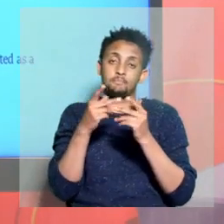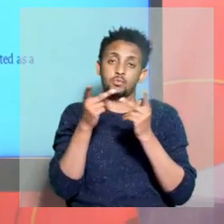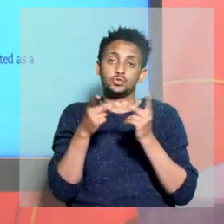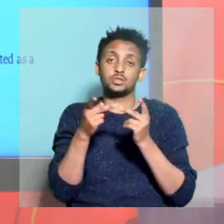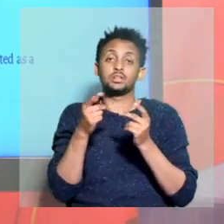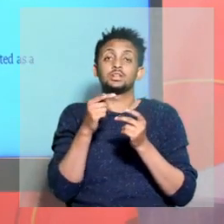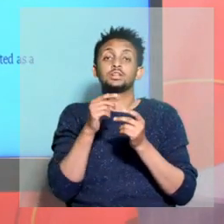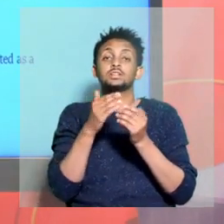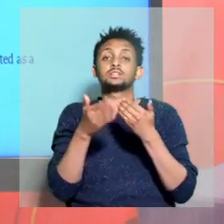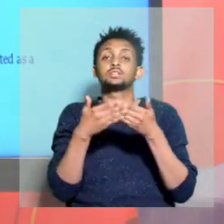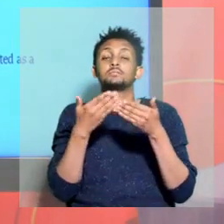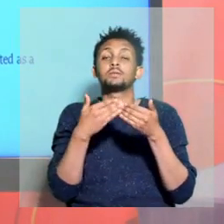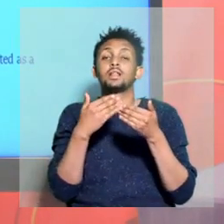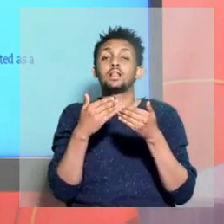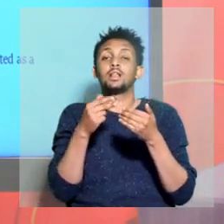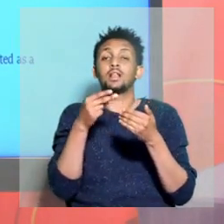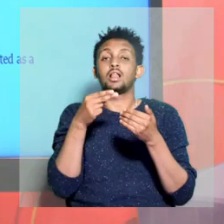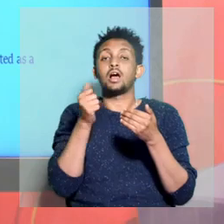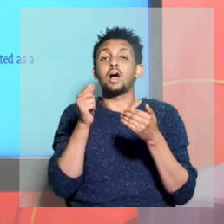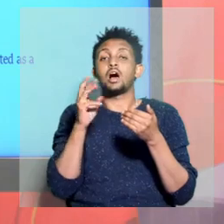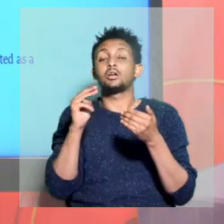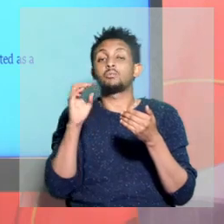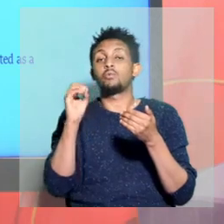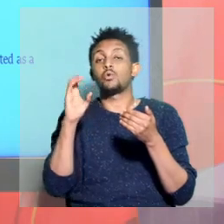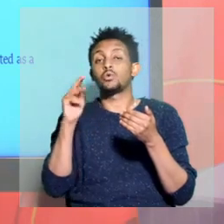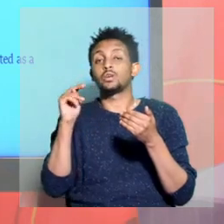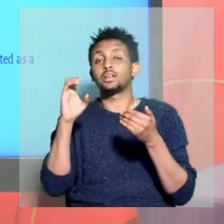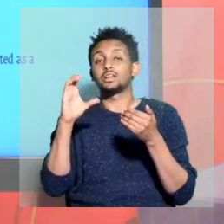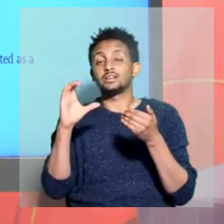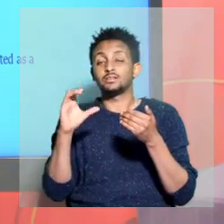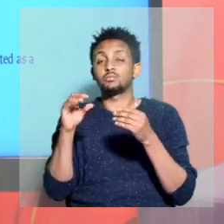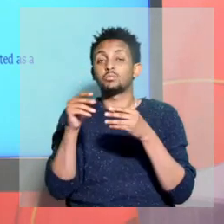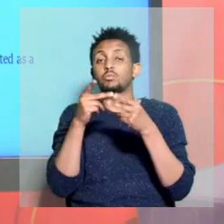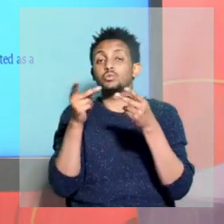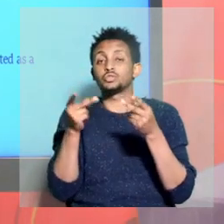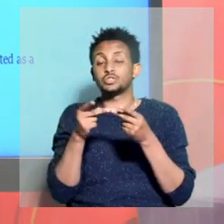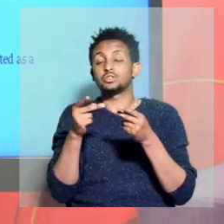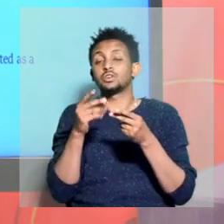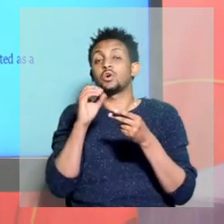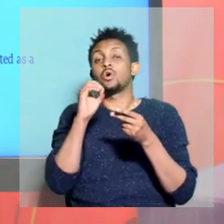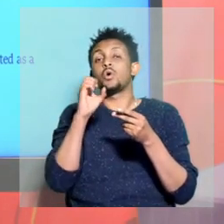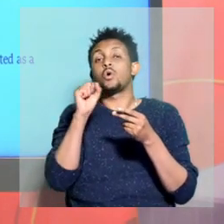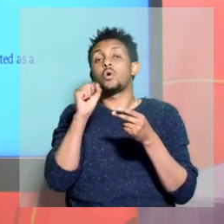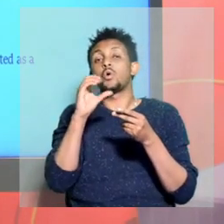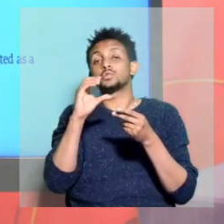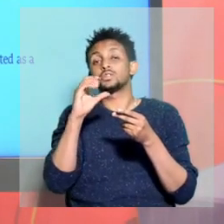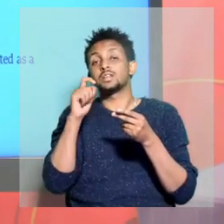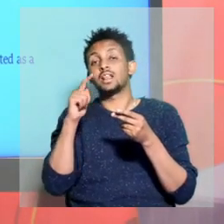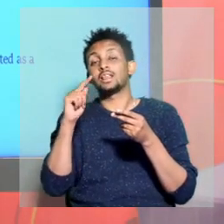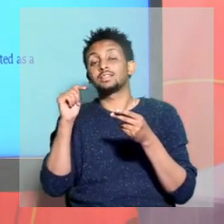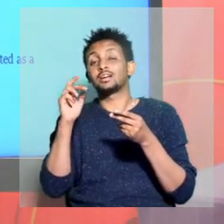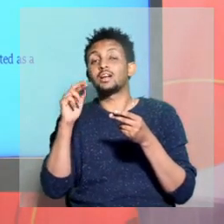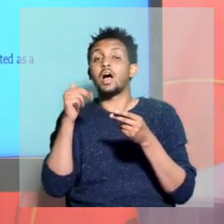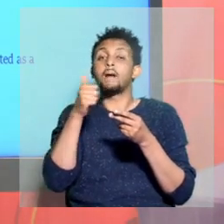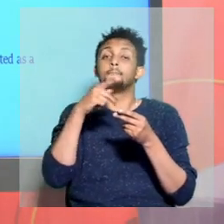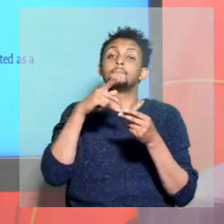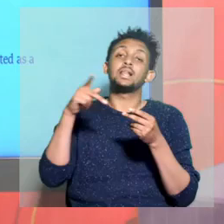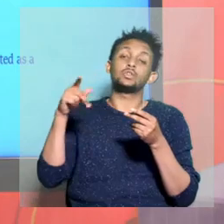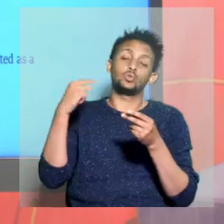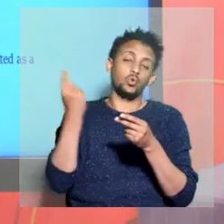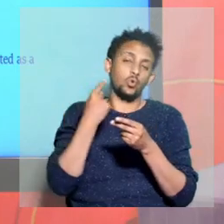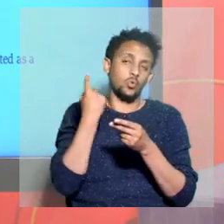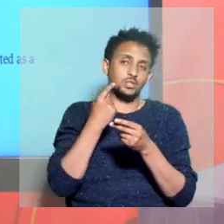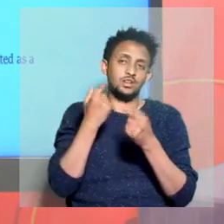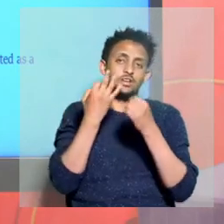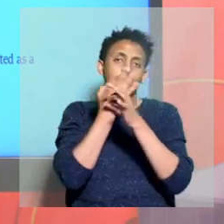simple harmonic motion is ideal motion in which that the oscillator keeps its amplitude always